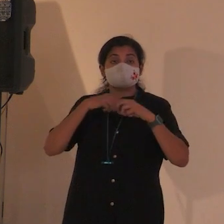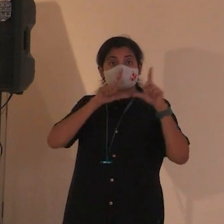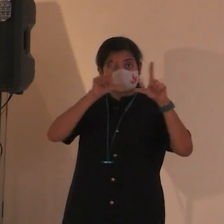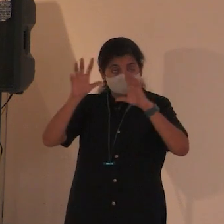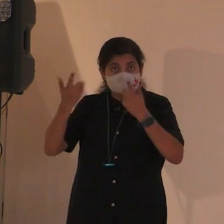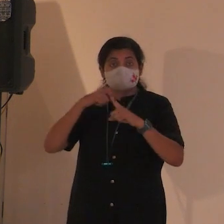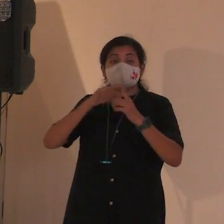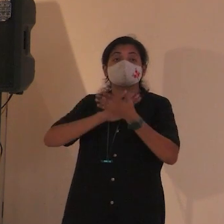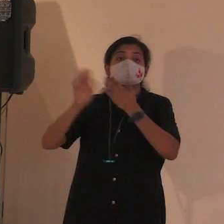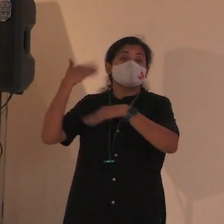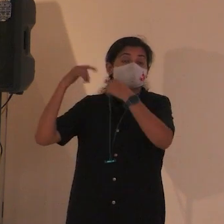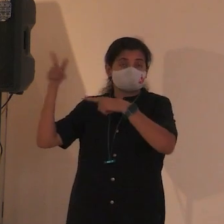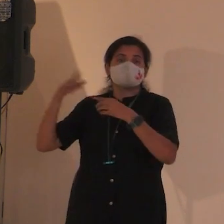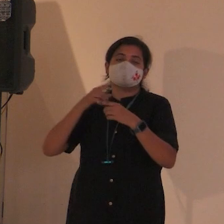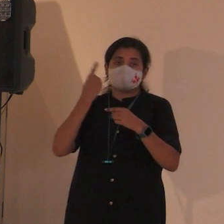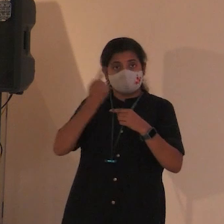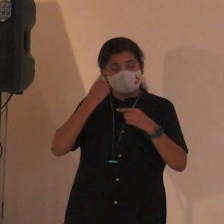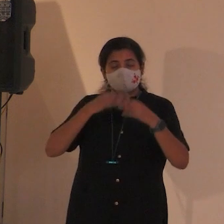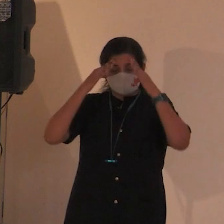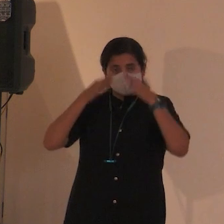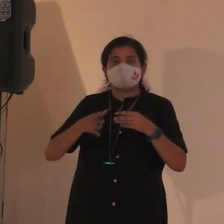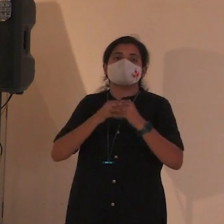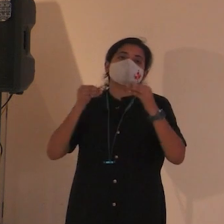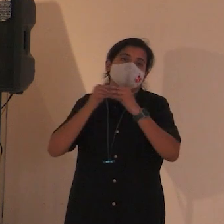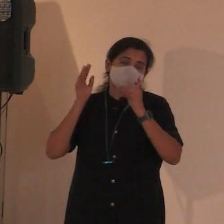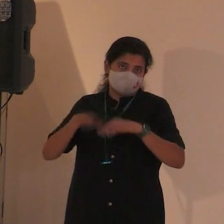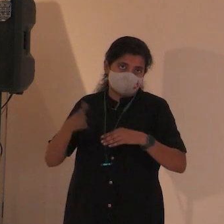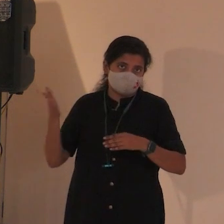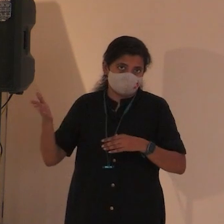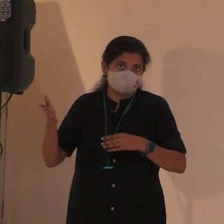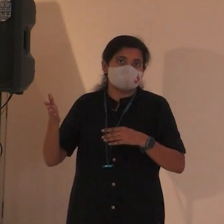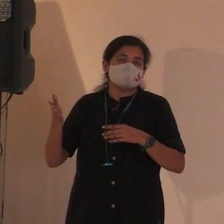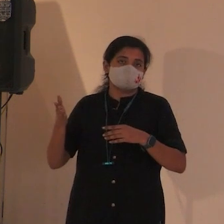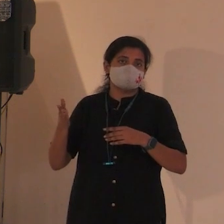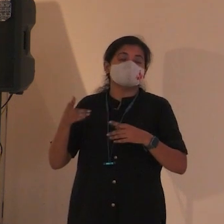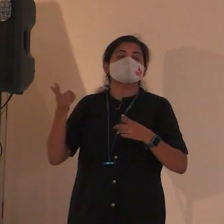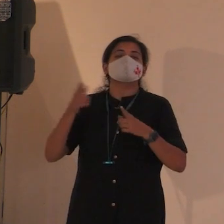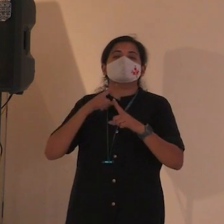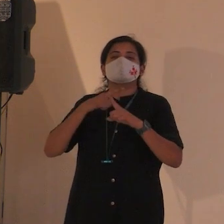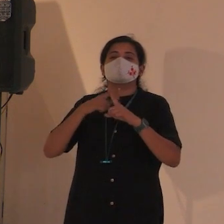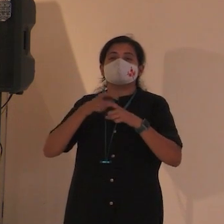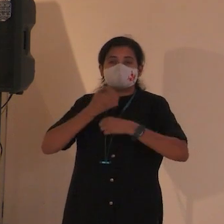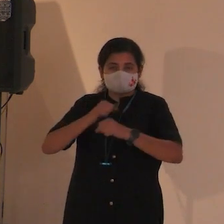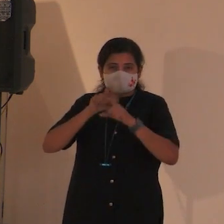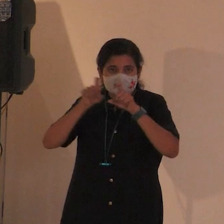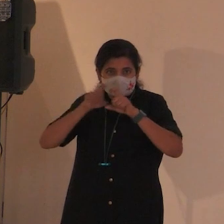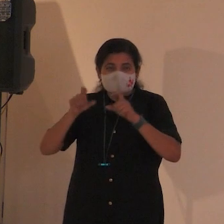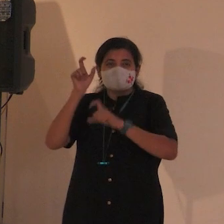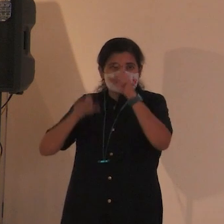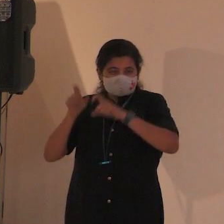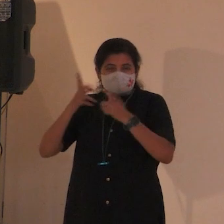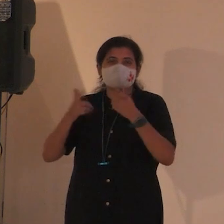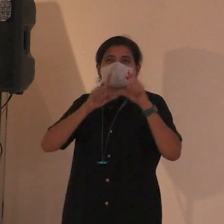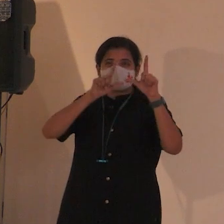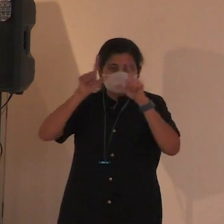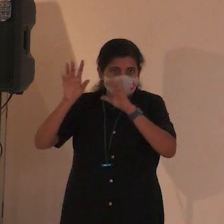history of typhoid in Bangalore specifically. Where we have looked at sanitation workers, the archives, in